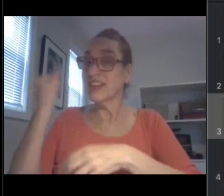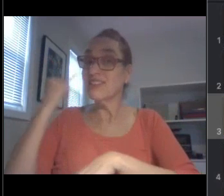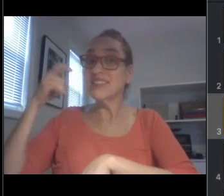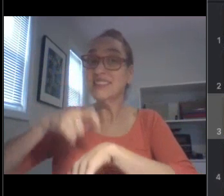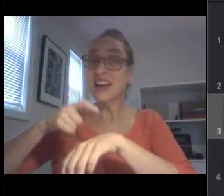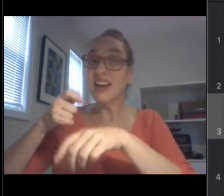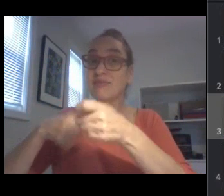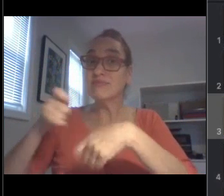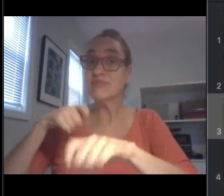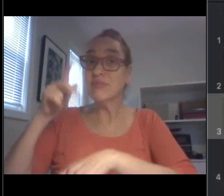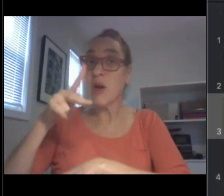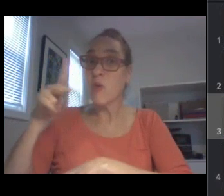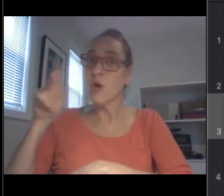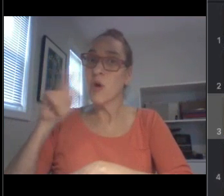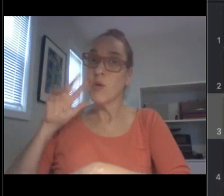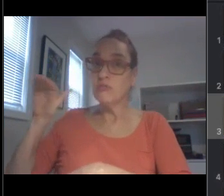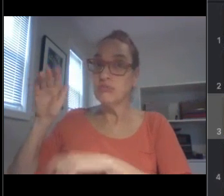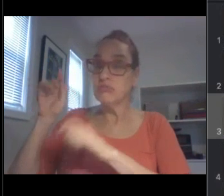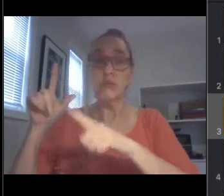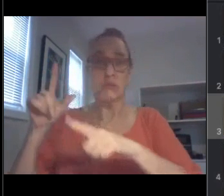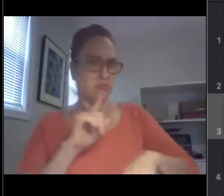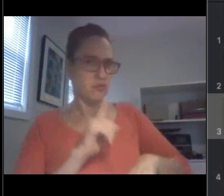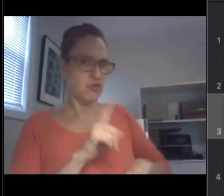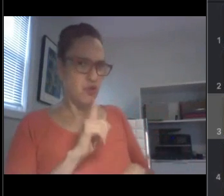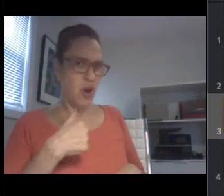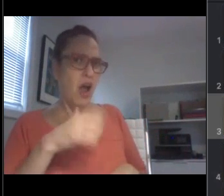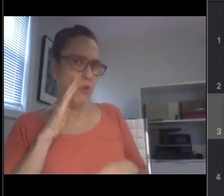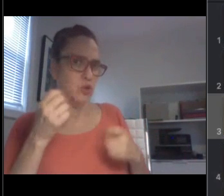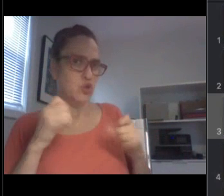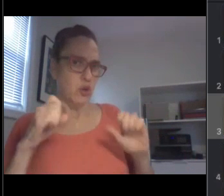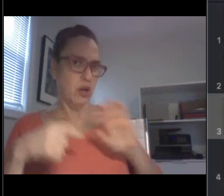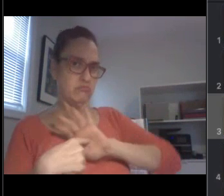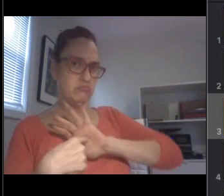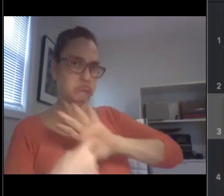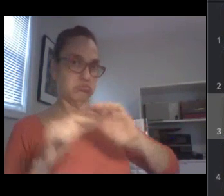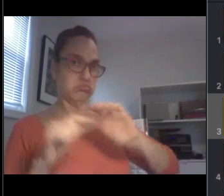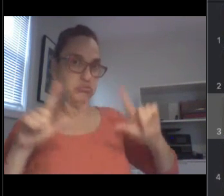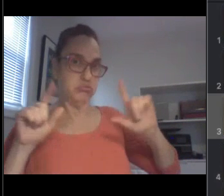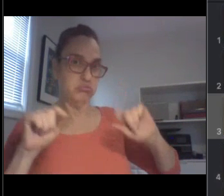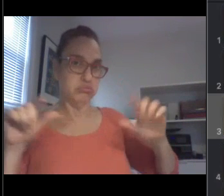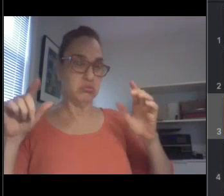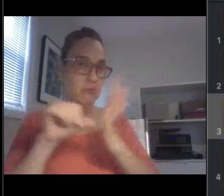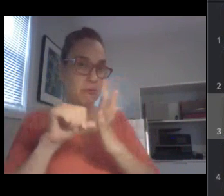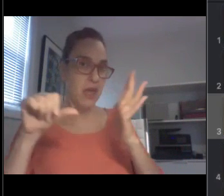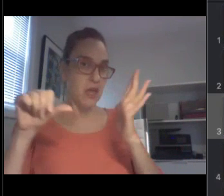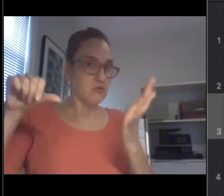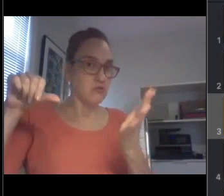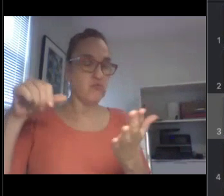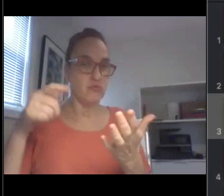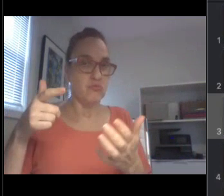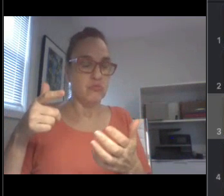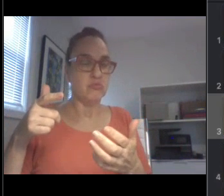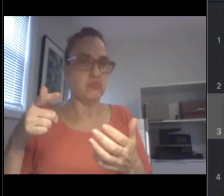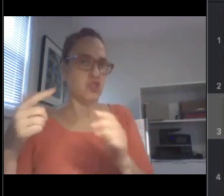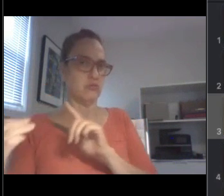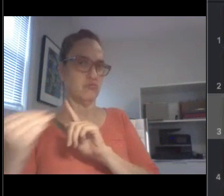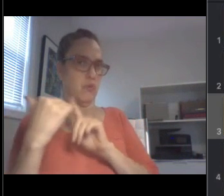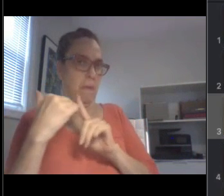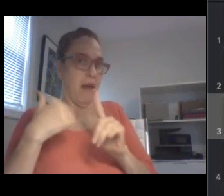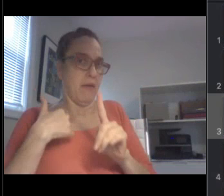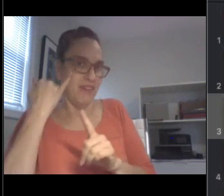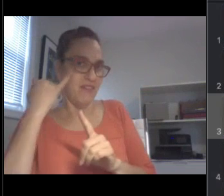up in full screen mode, and I will try to be proactive with the page turns, but just prompt me if you need to. Absolutely, I